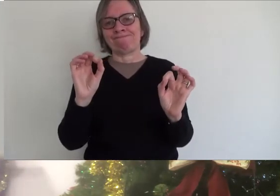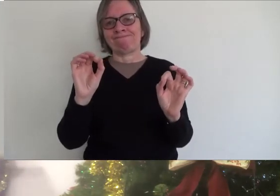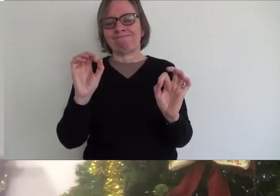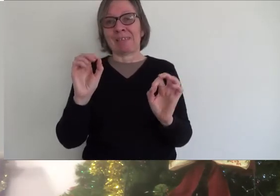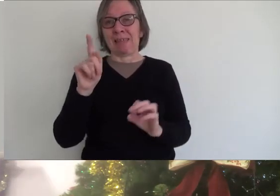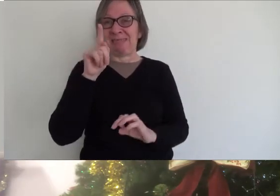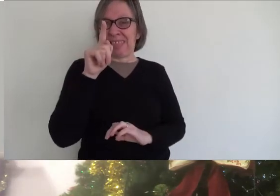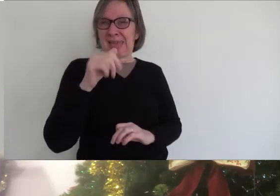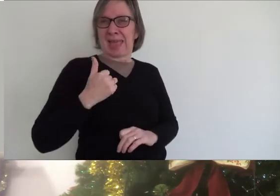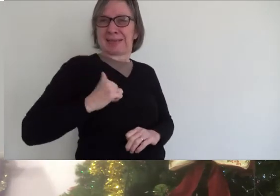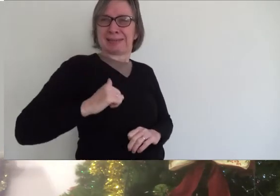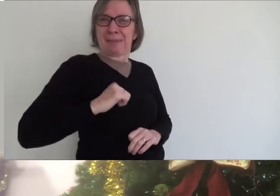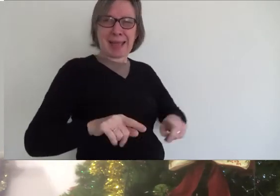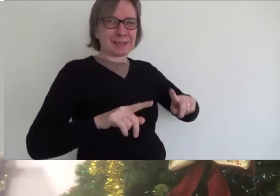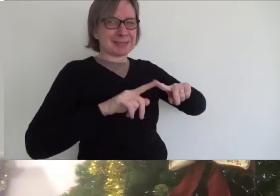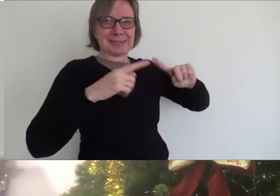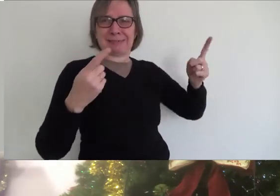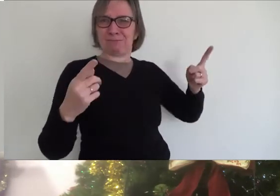been expecting it.